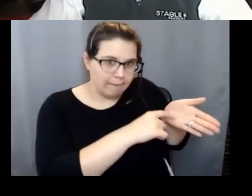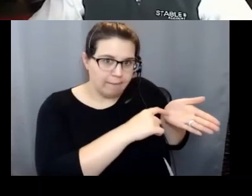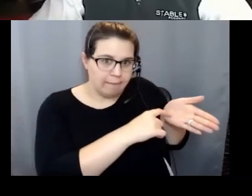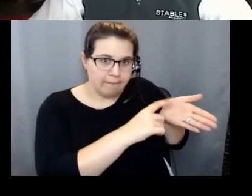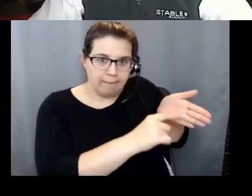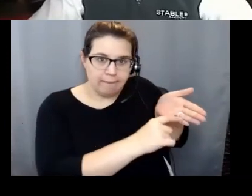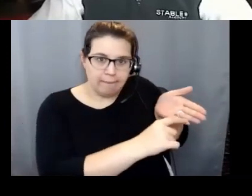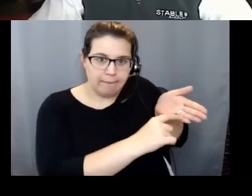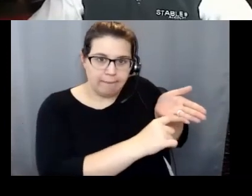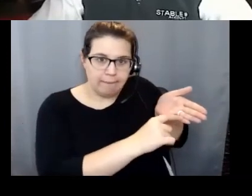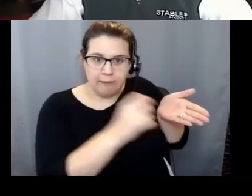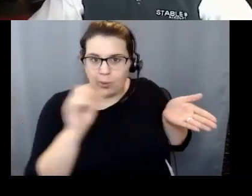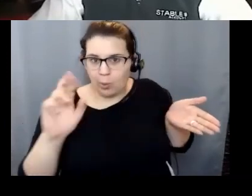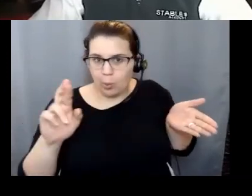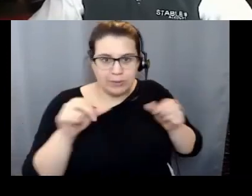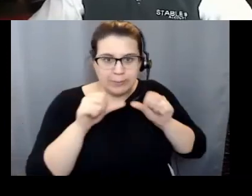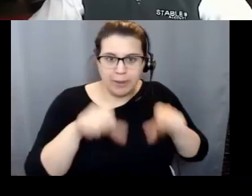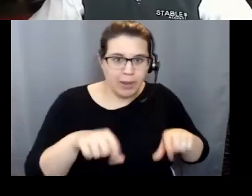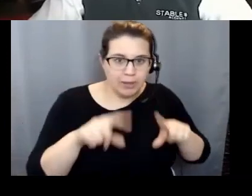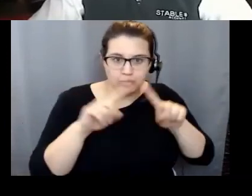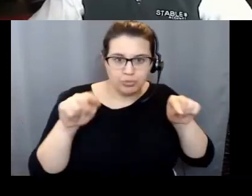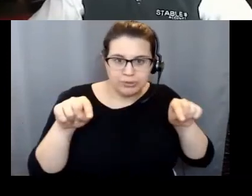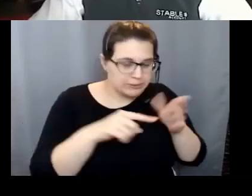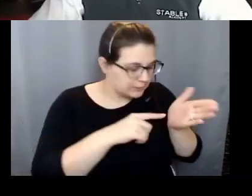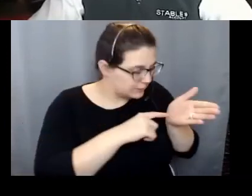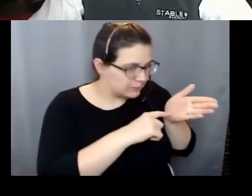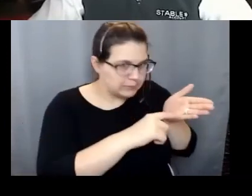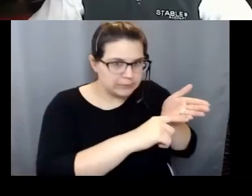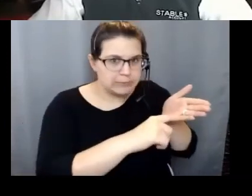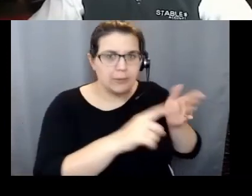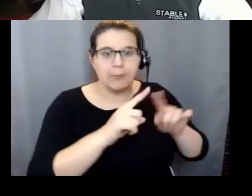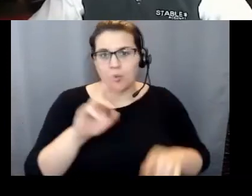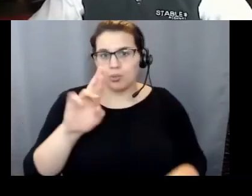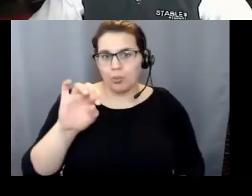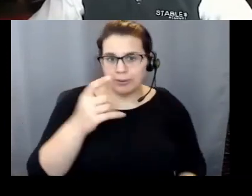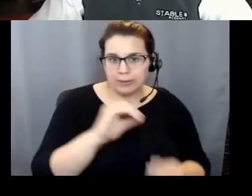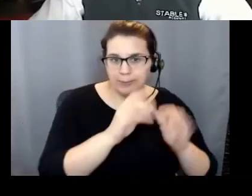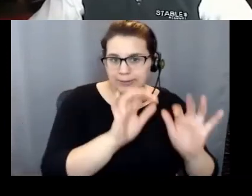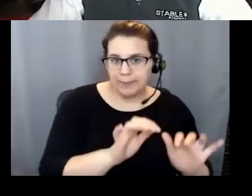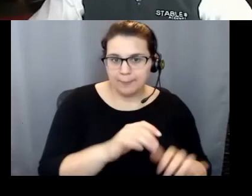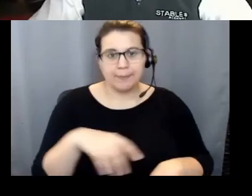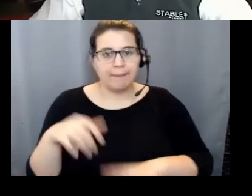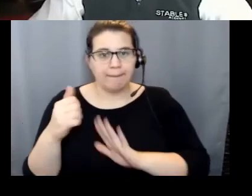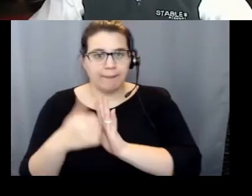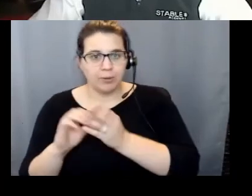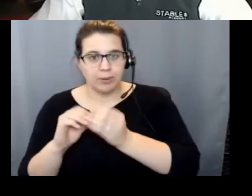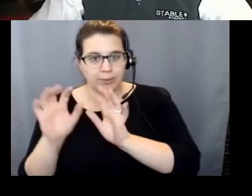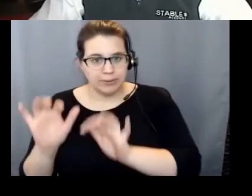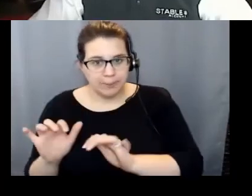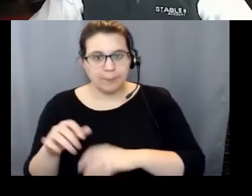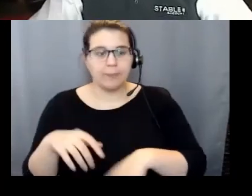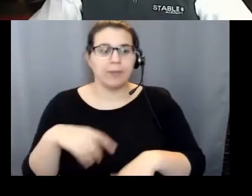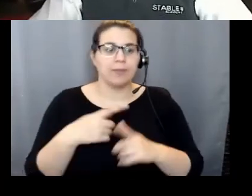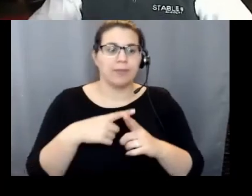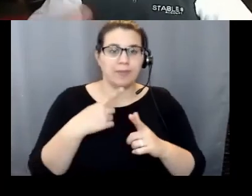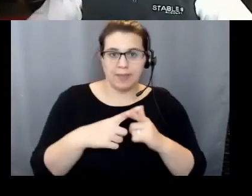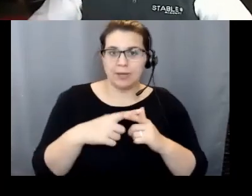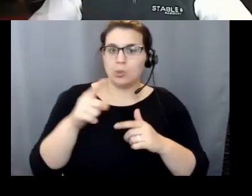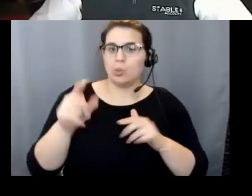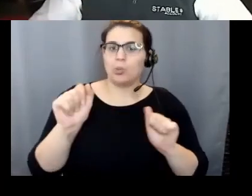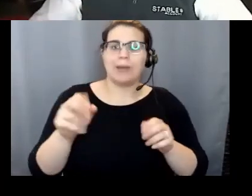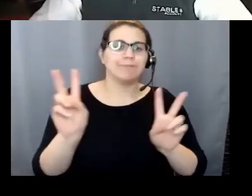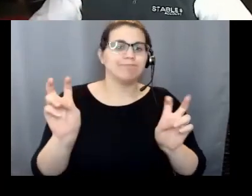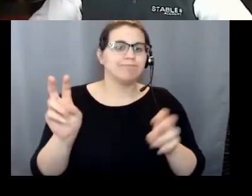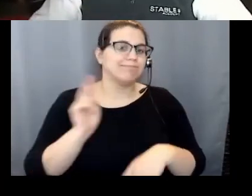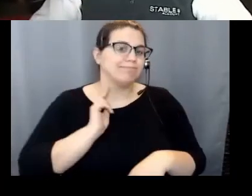receipt. But you put in the routing number, account number, and then you can also nickname the account so that when you log into